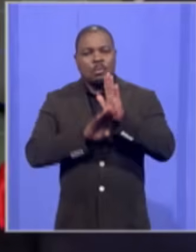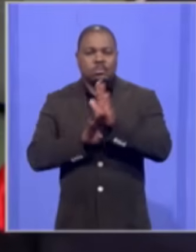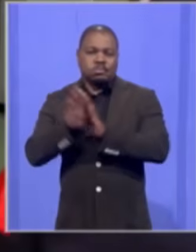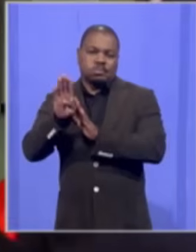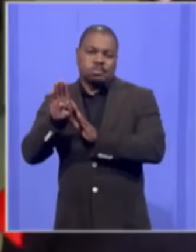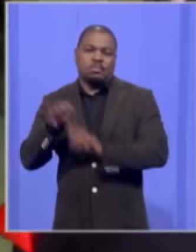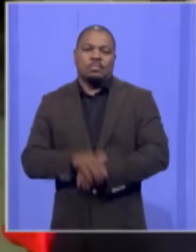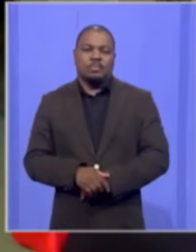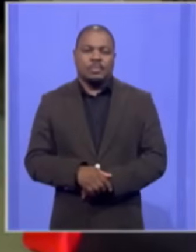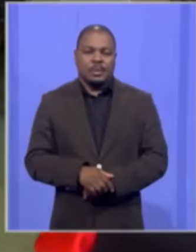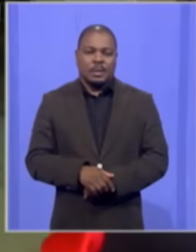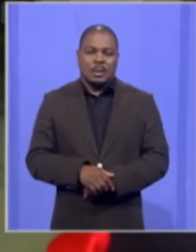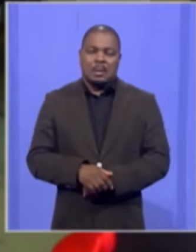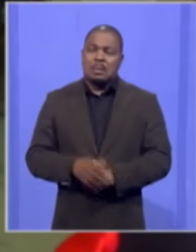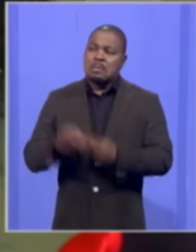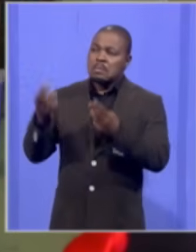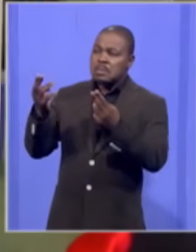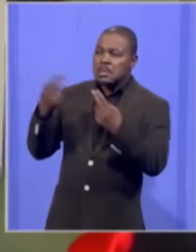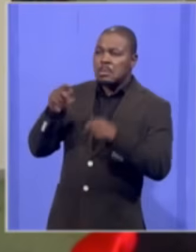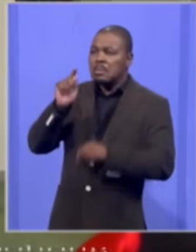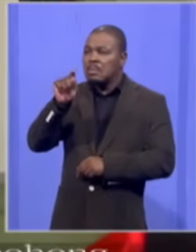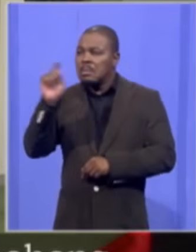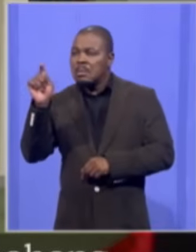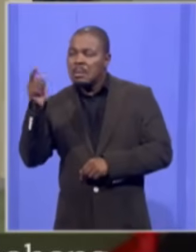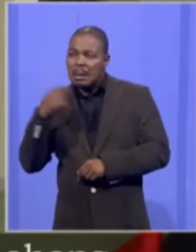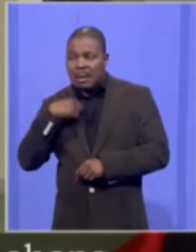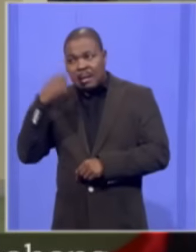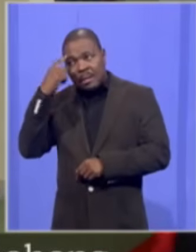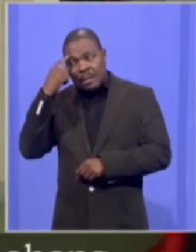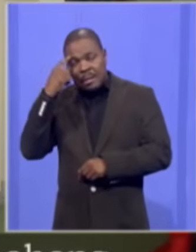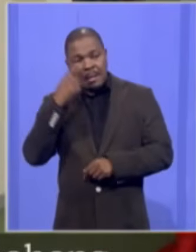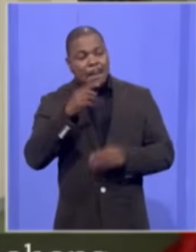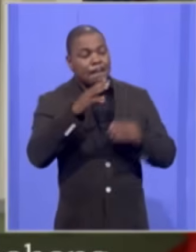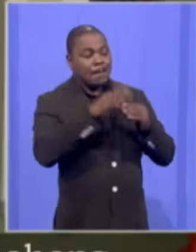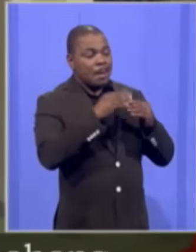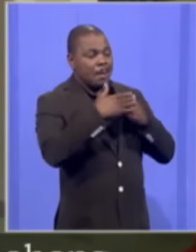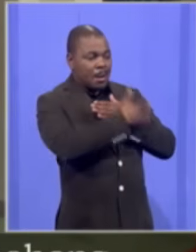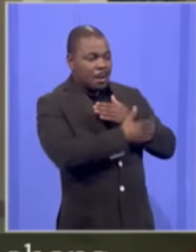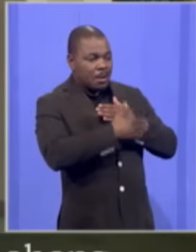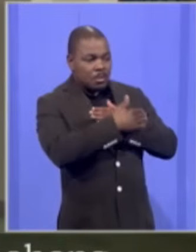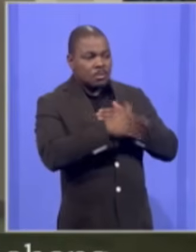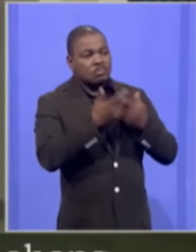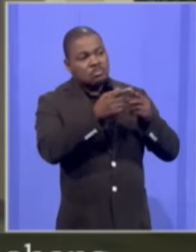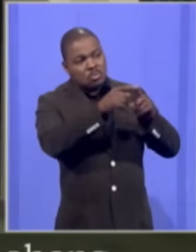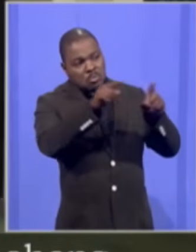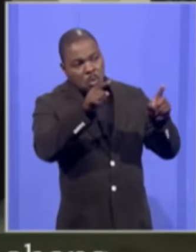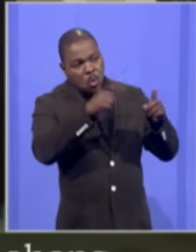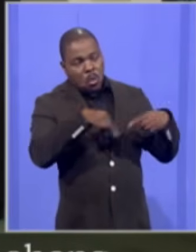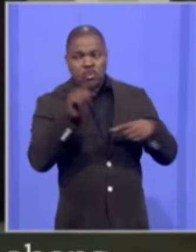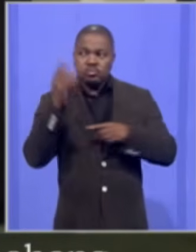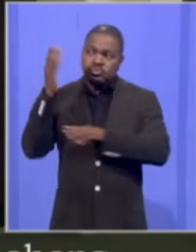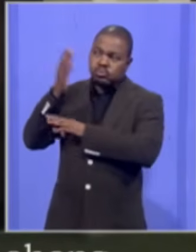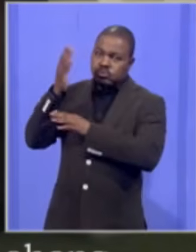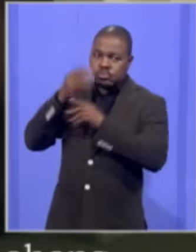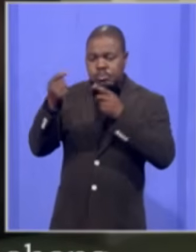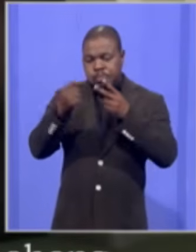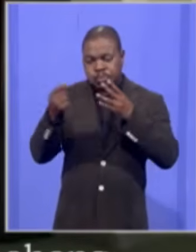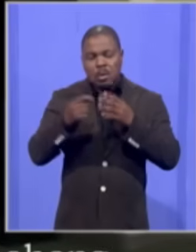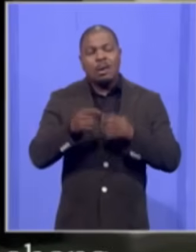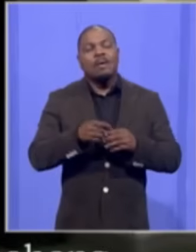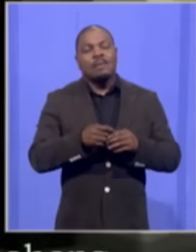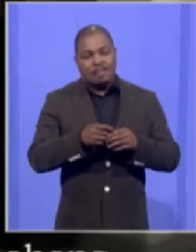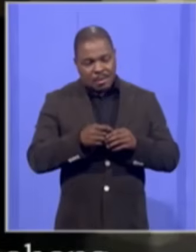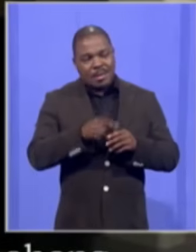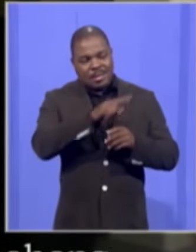Just judging from the responses, I think most member states who took the floor, in fact all of them who took the floor, and there's quite a few,